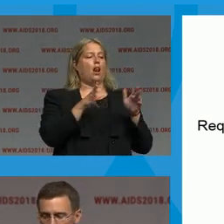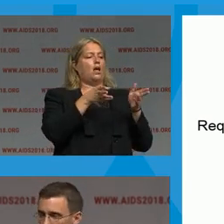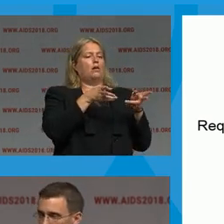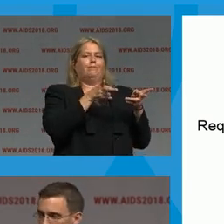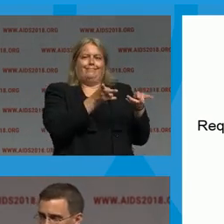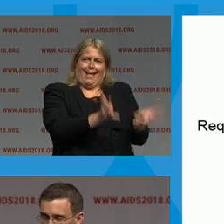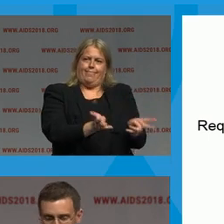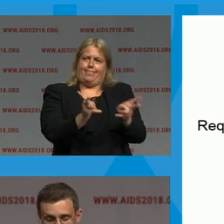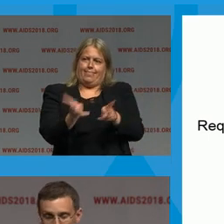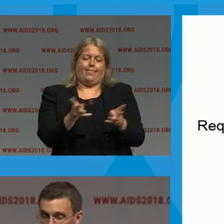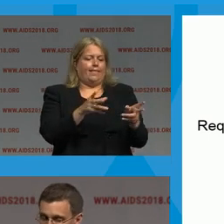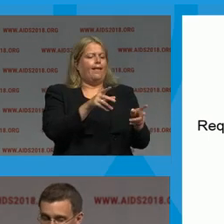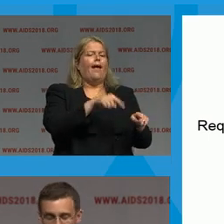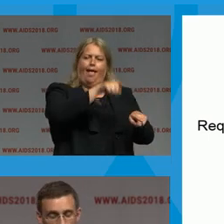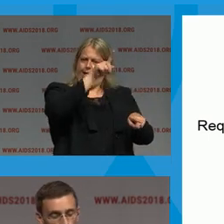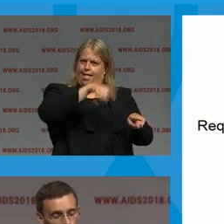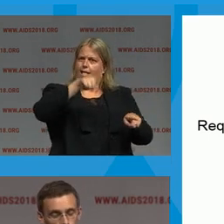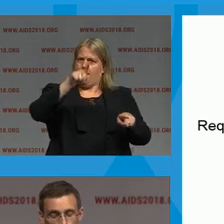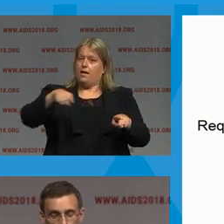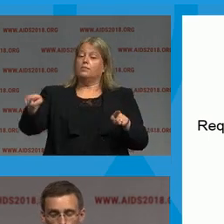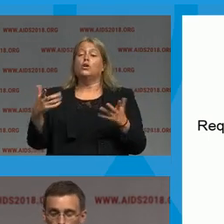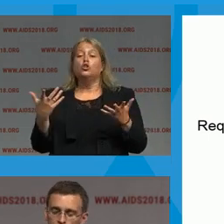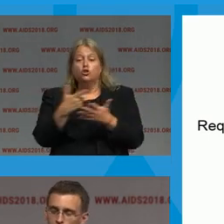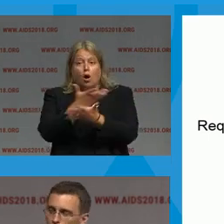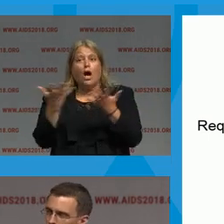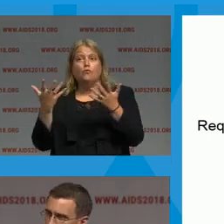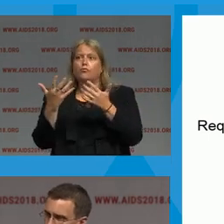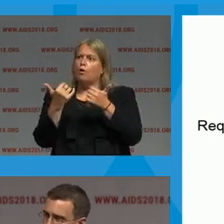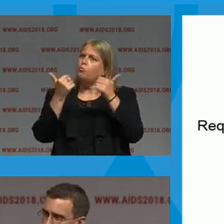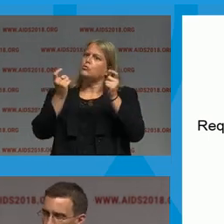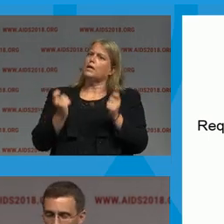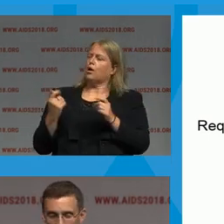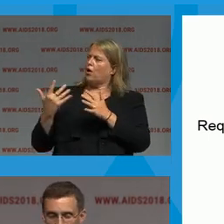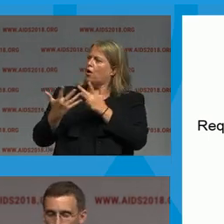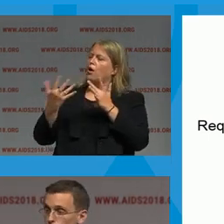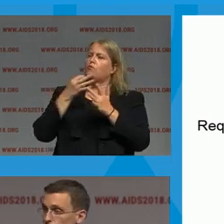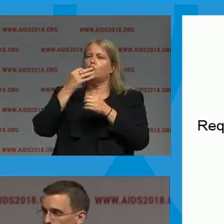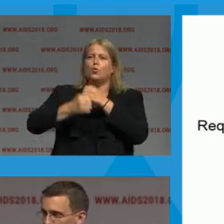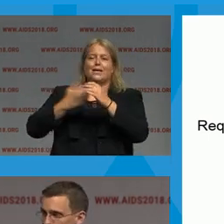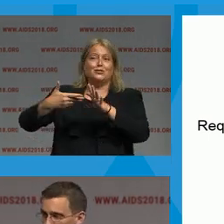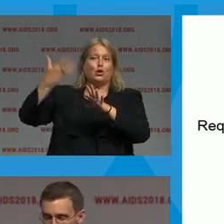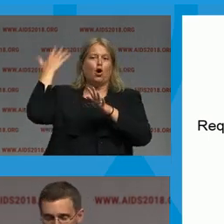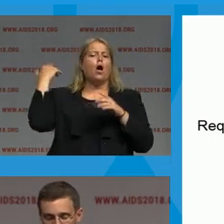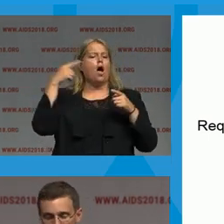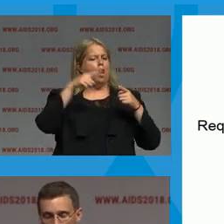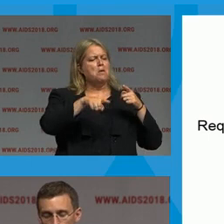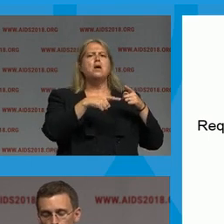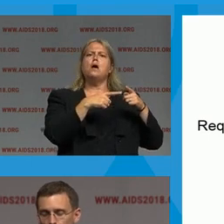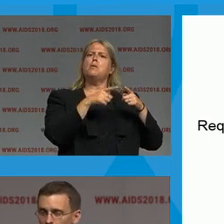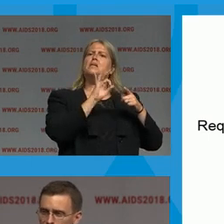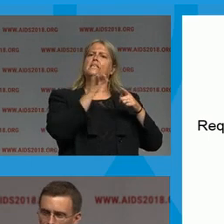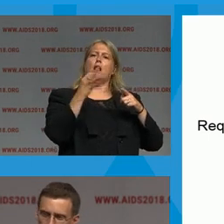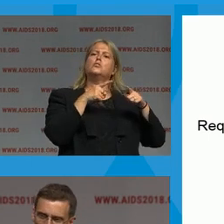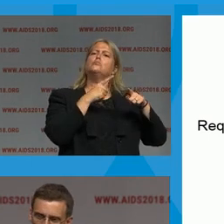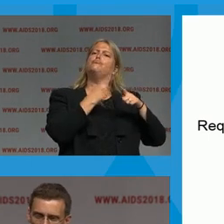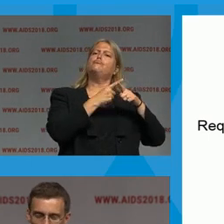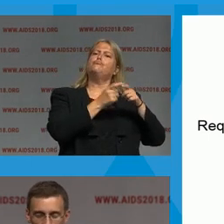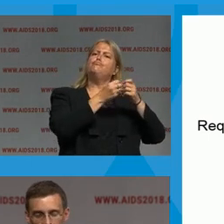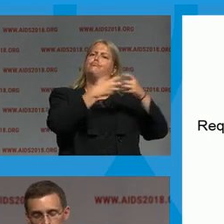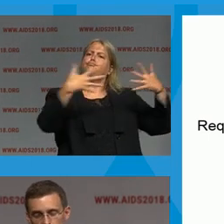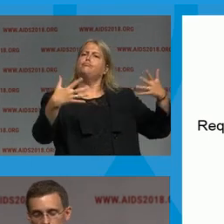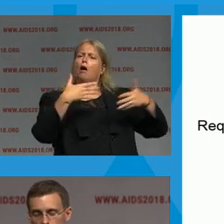So it was suggested with some nice data a few years ago that these clones might have a proliferative advantage. But I think there's some